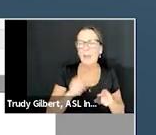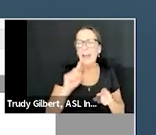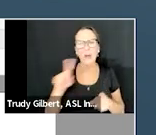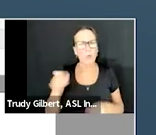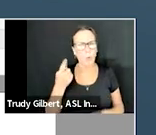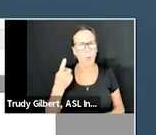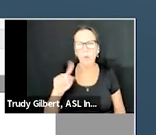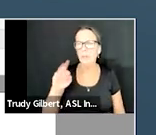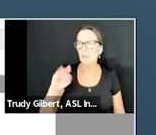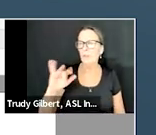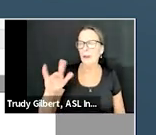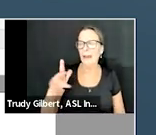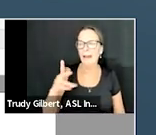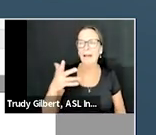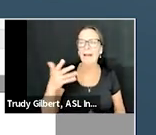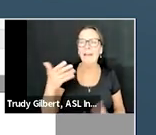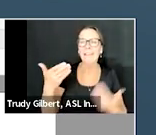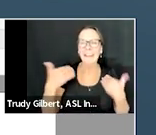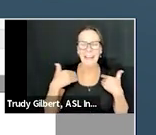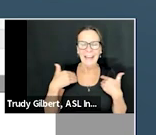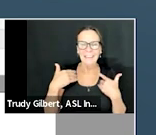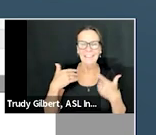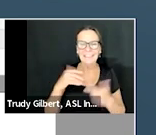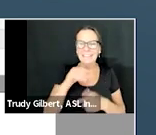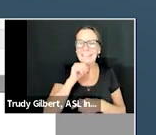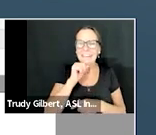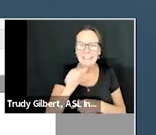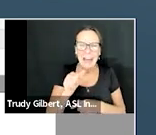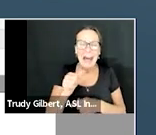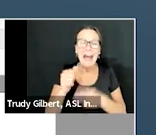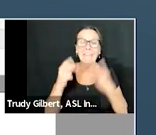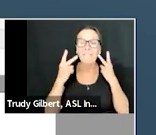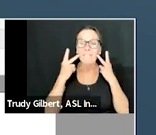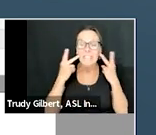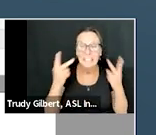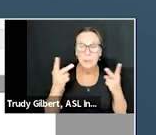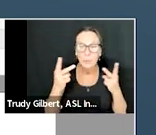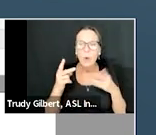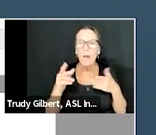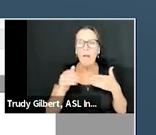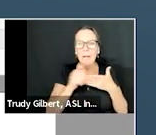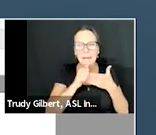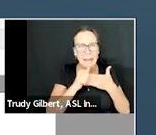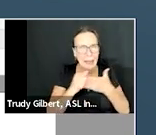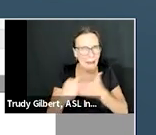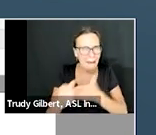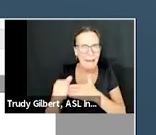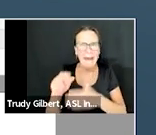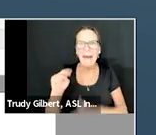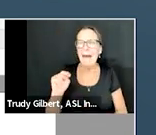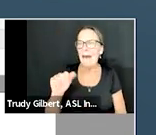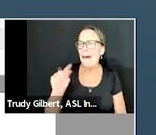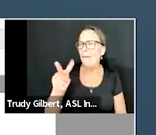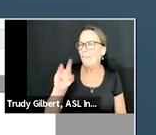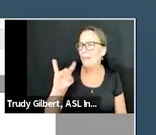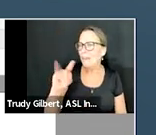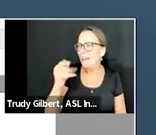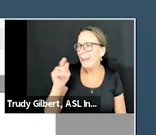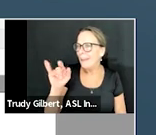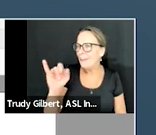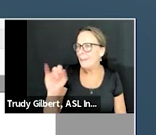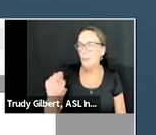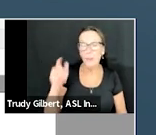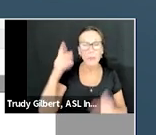has non-visual navigation. And the reason why we advocate for these